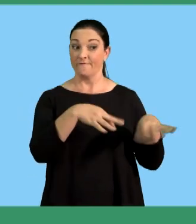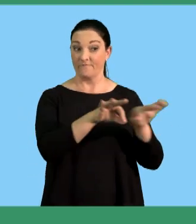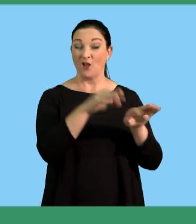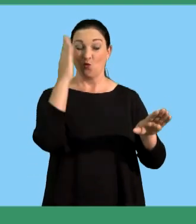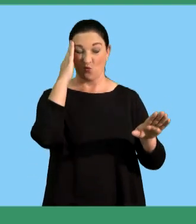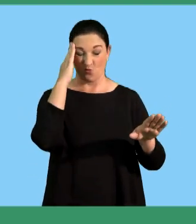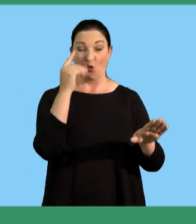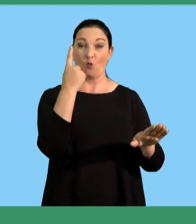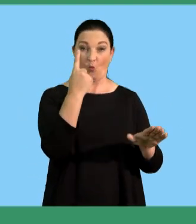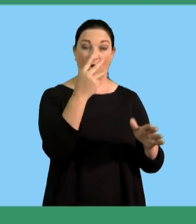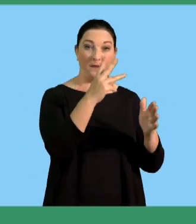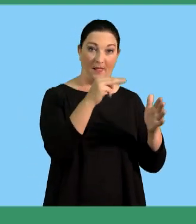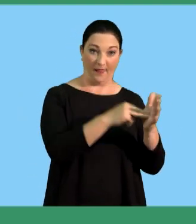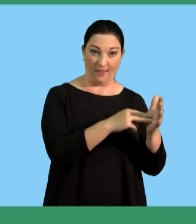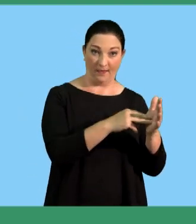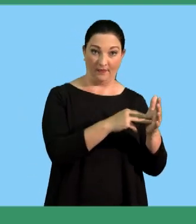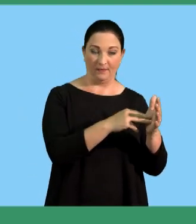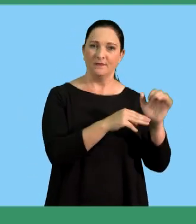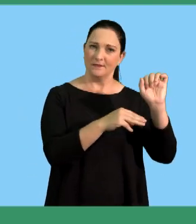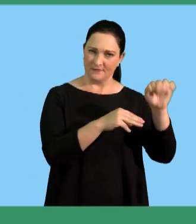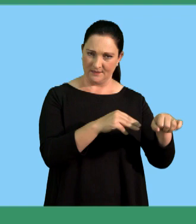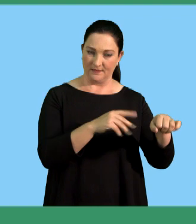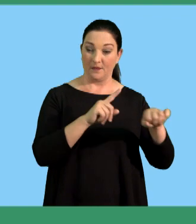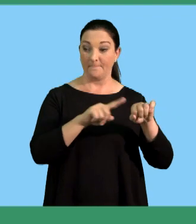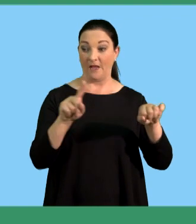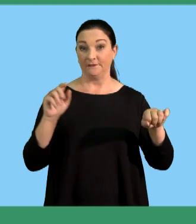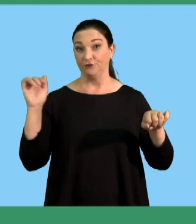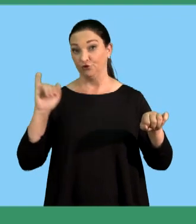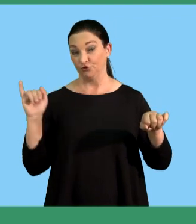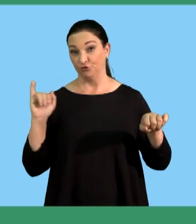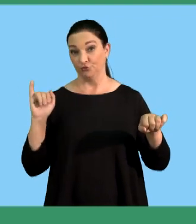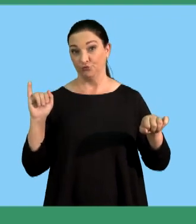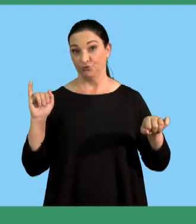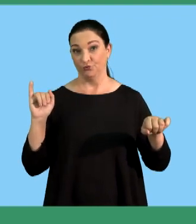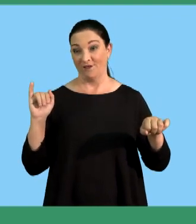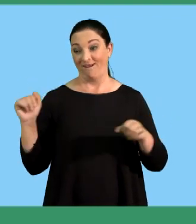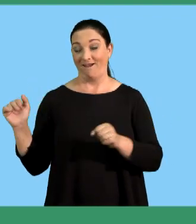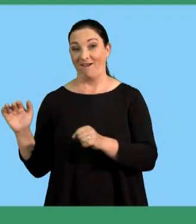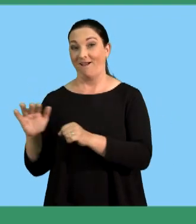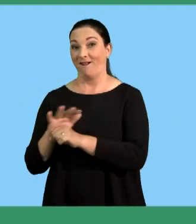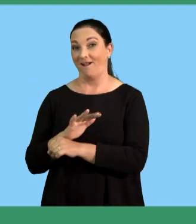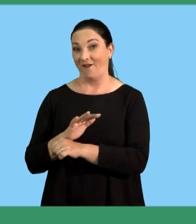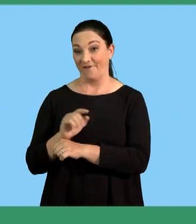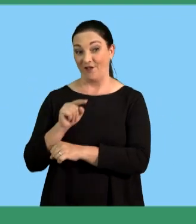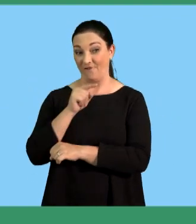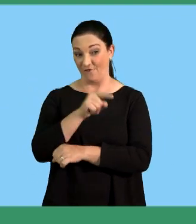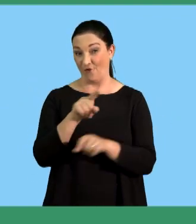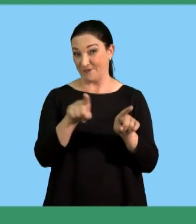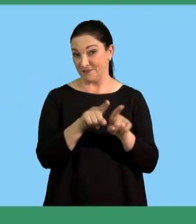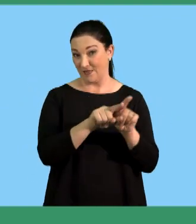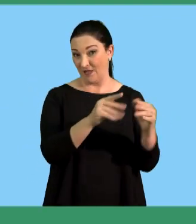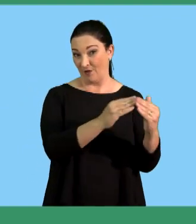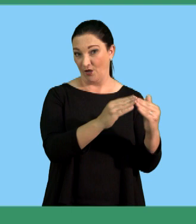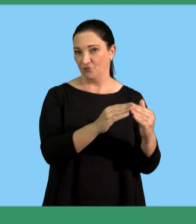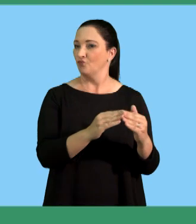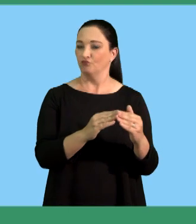value we call 1 million. The value is 1 million, yes, but the insurance taken or the cover taken on this